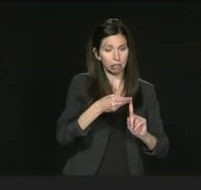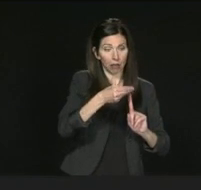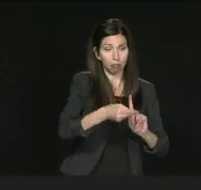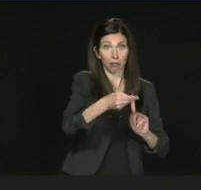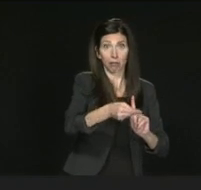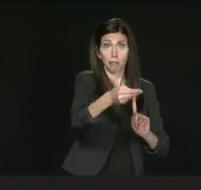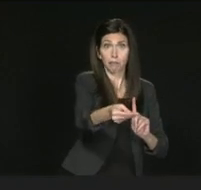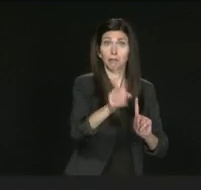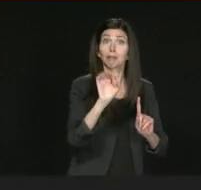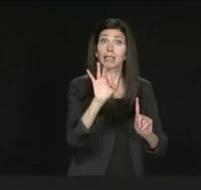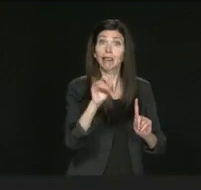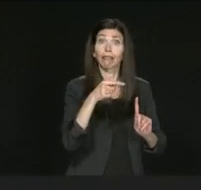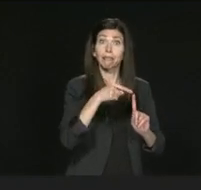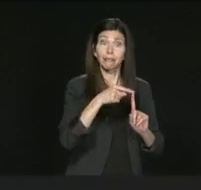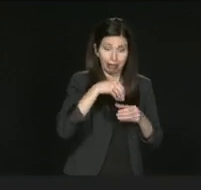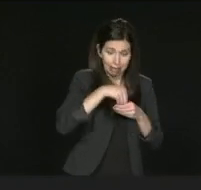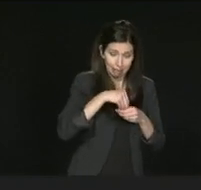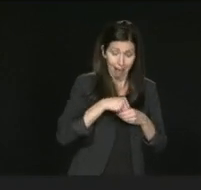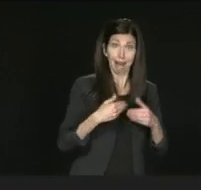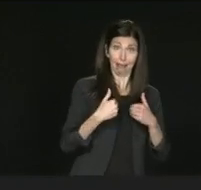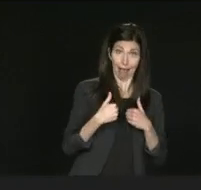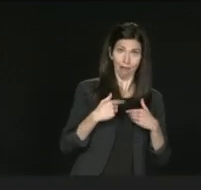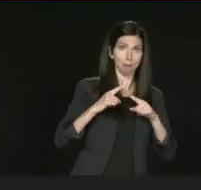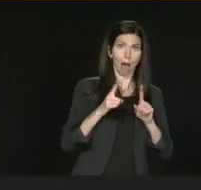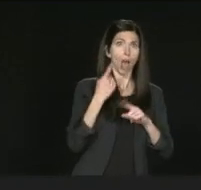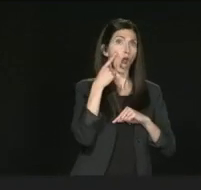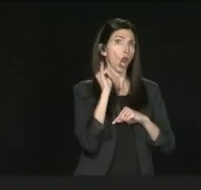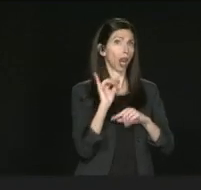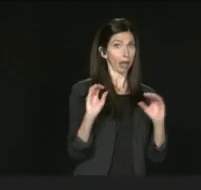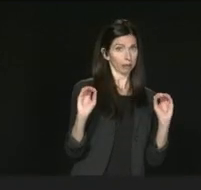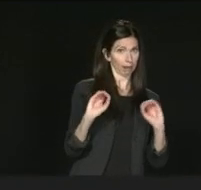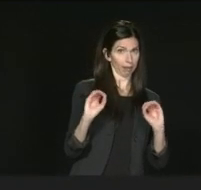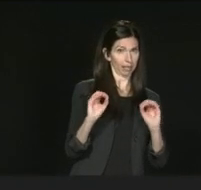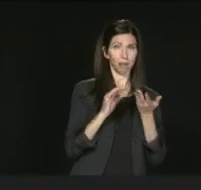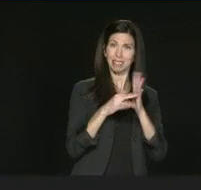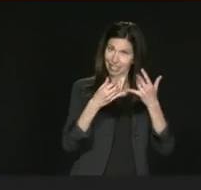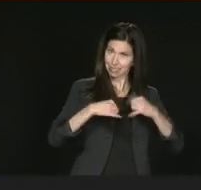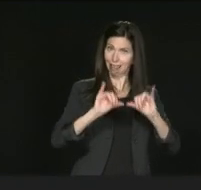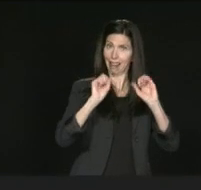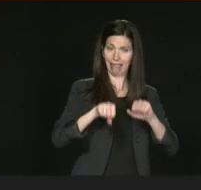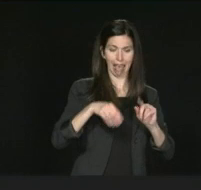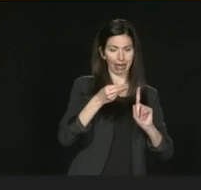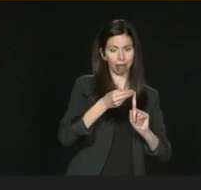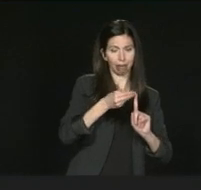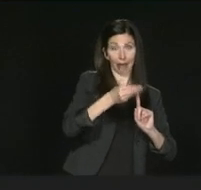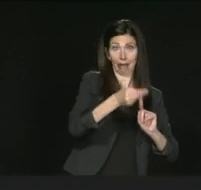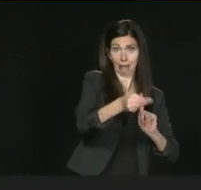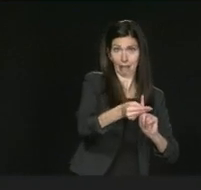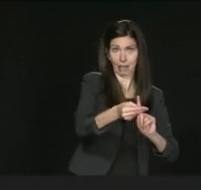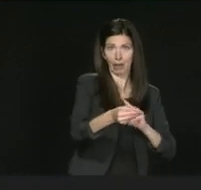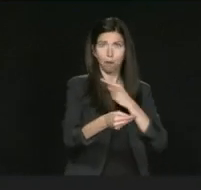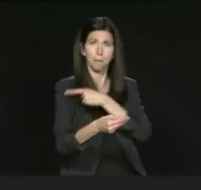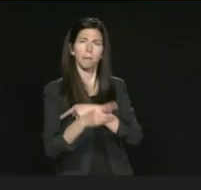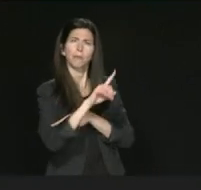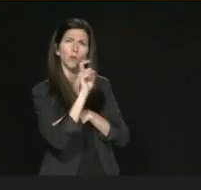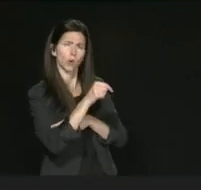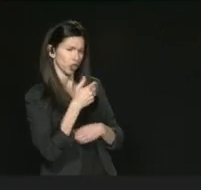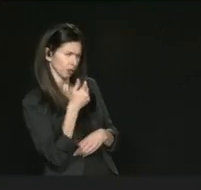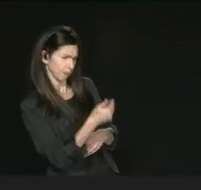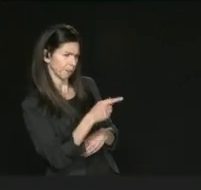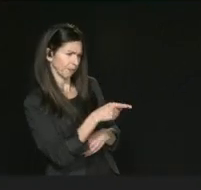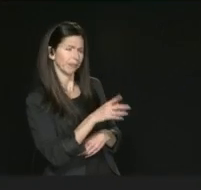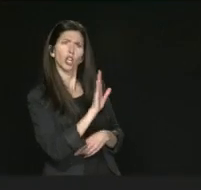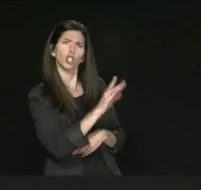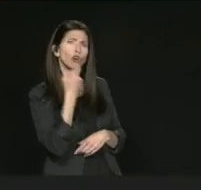now I'm going to be a bit of a pain and do a double-edged question. Sorry about this in advance. Dr. Tam, your latest projection said that there would be about 3,800 deaths by